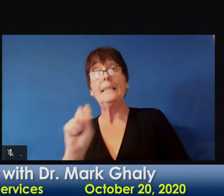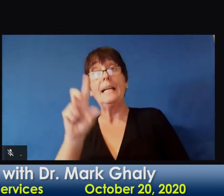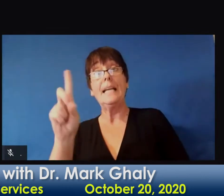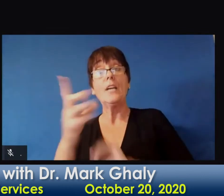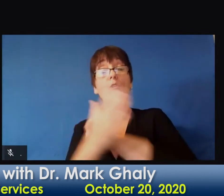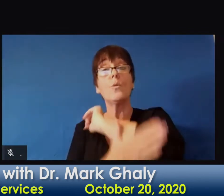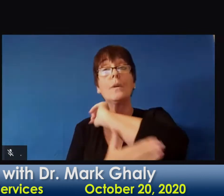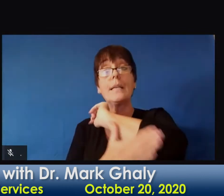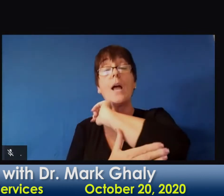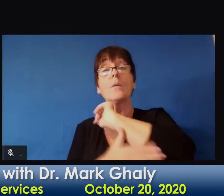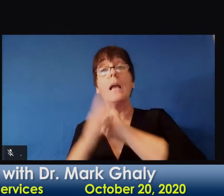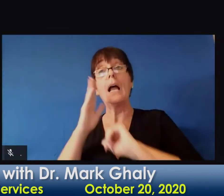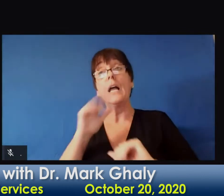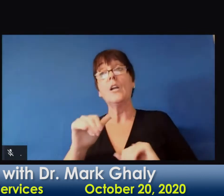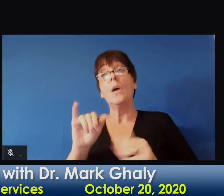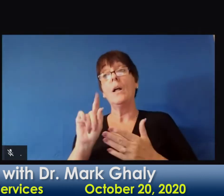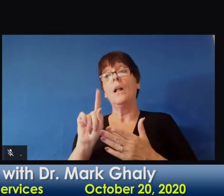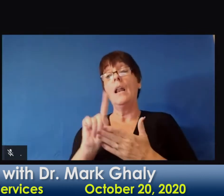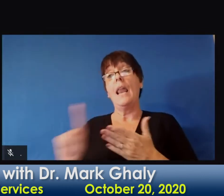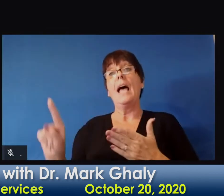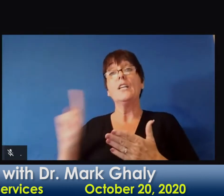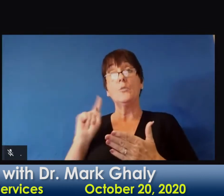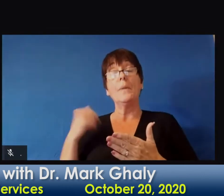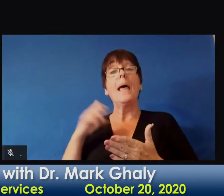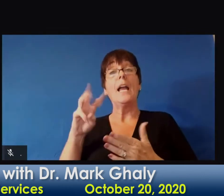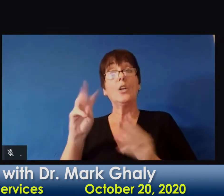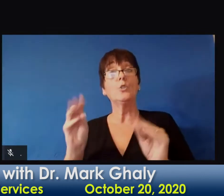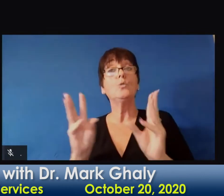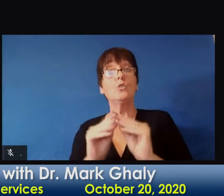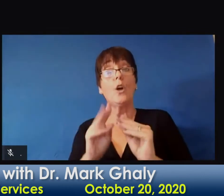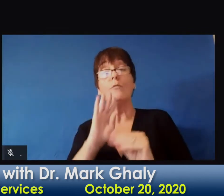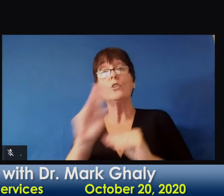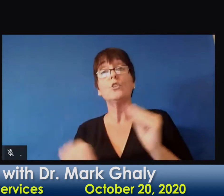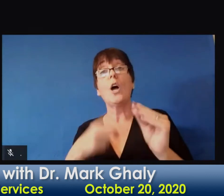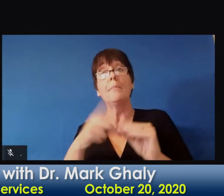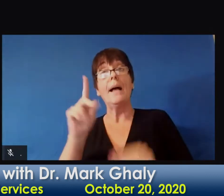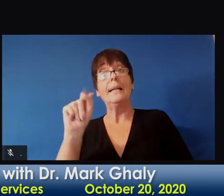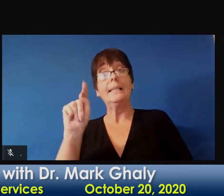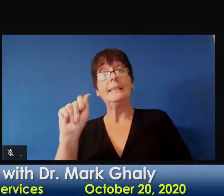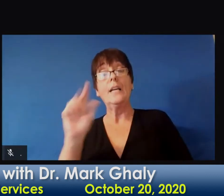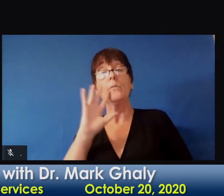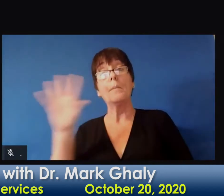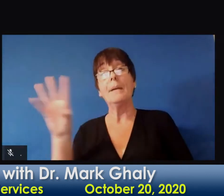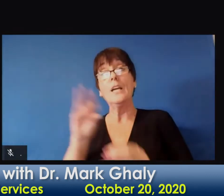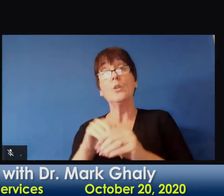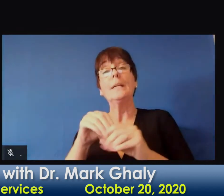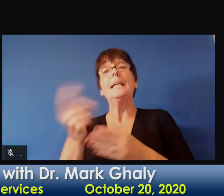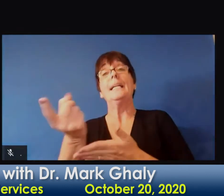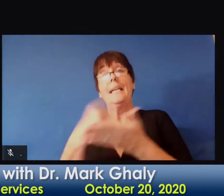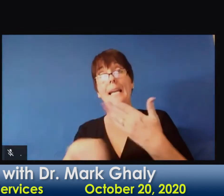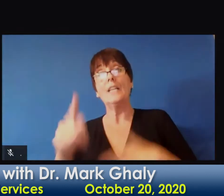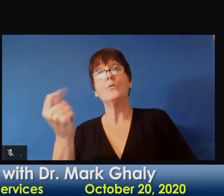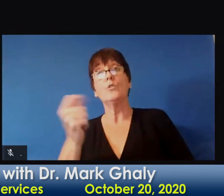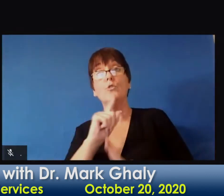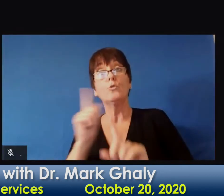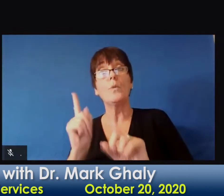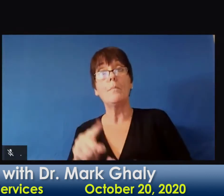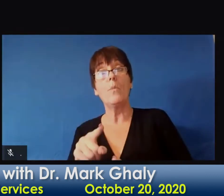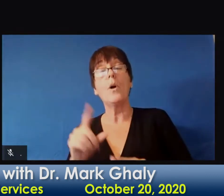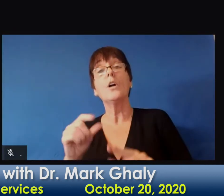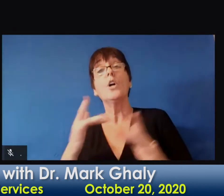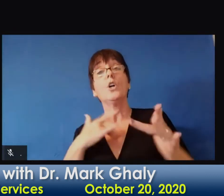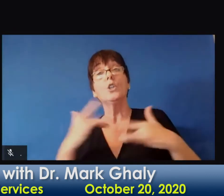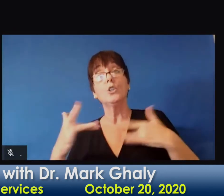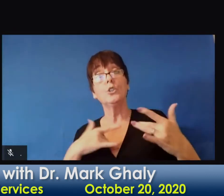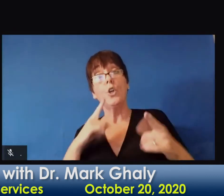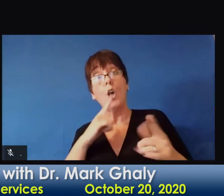I know just county officials last week held a news conference talking about data that they had that's going to be included in next week's Tuesday report that they were saying is concerning.